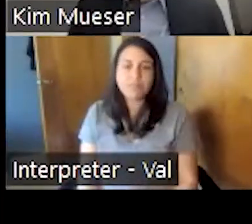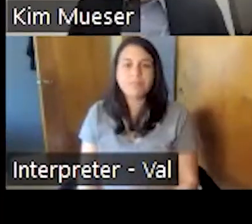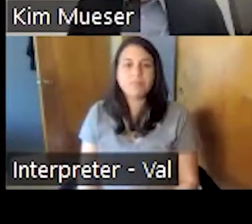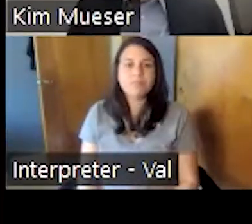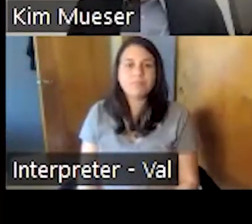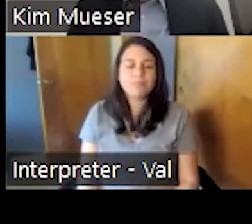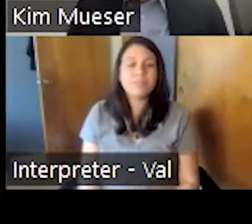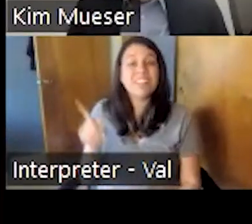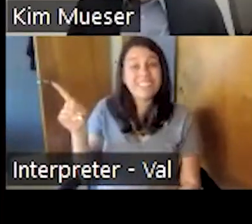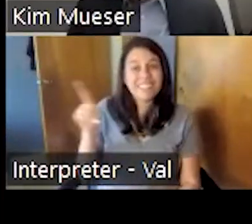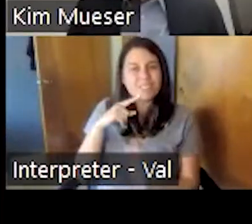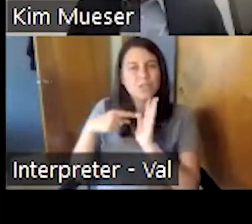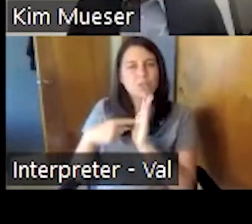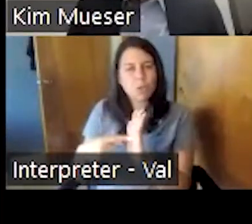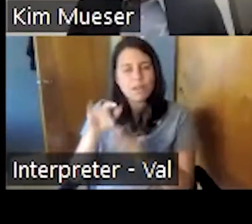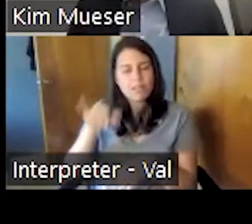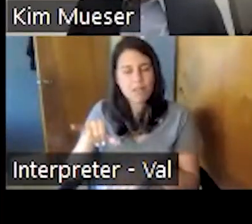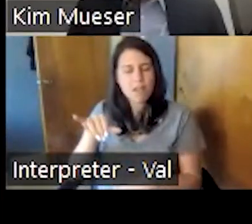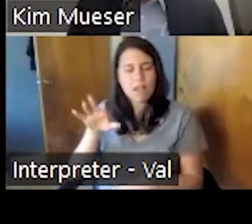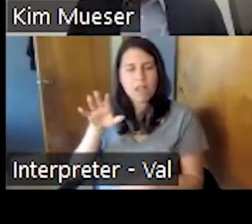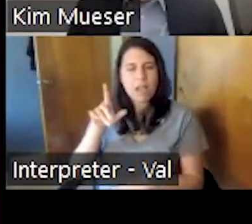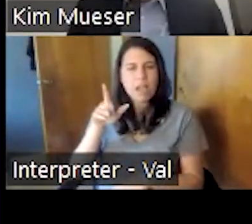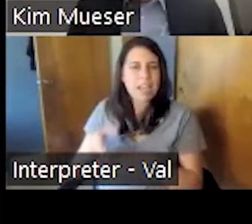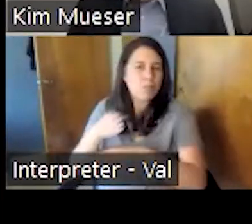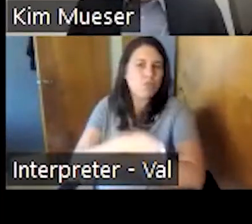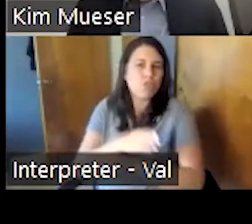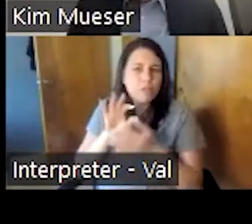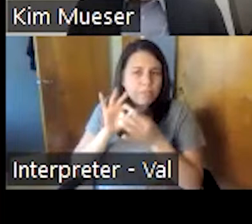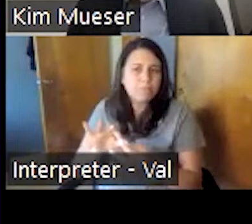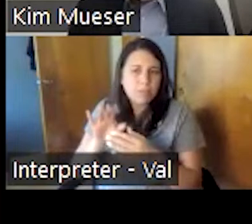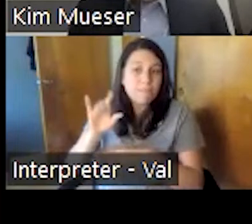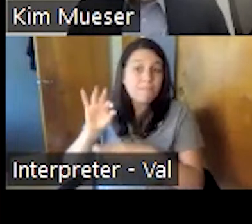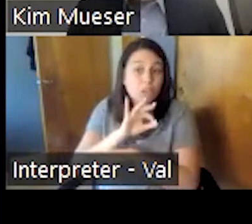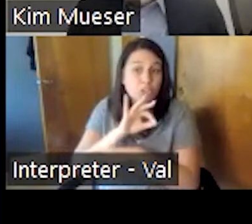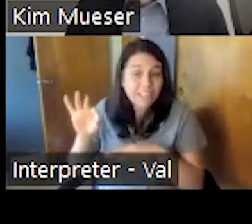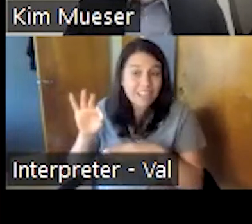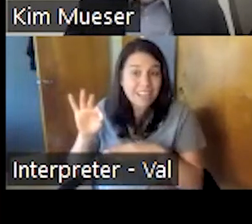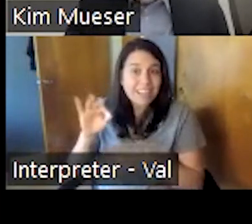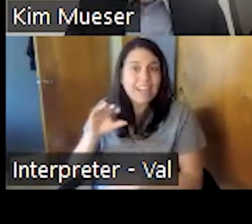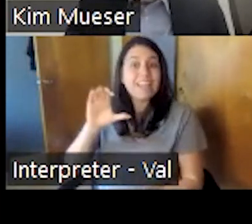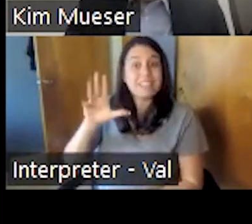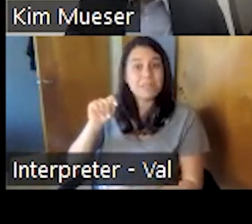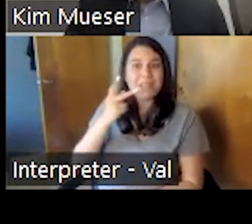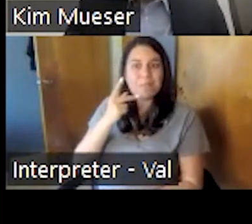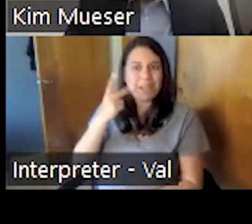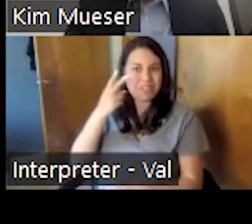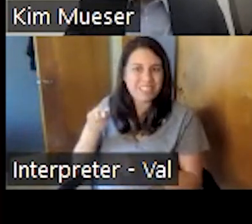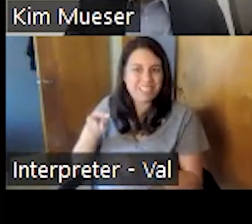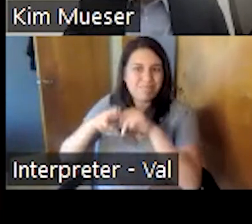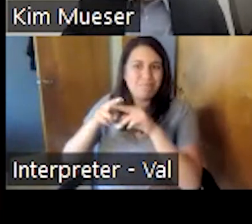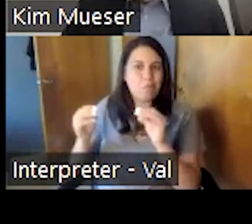showing some greater improvement favoring the CBT group on the global assessment of